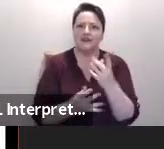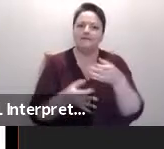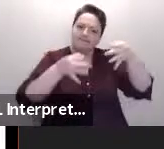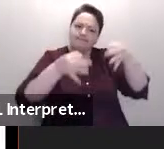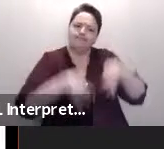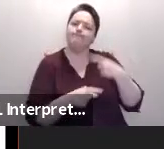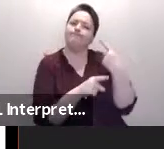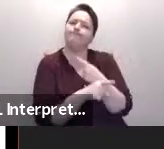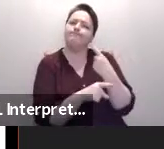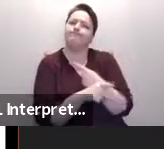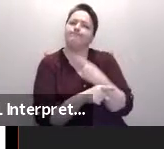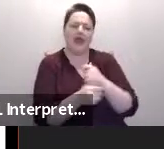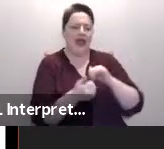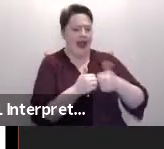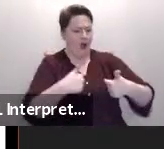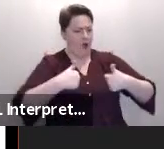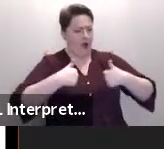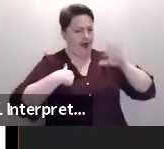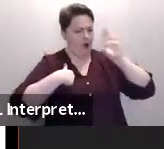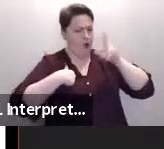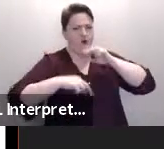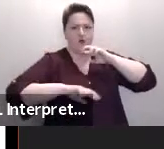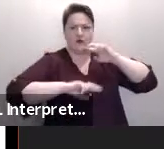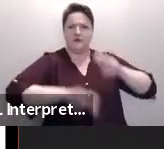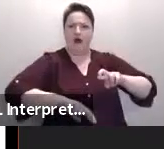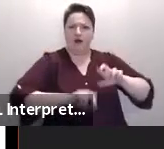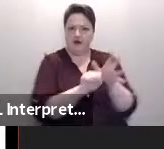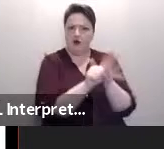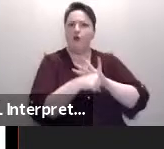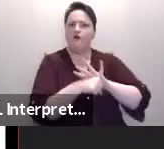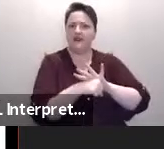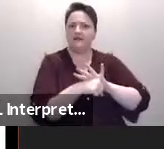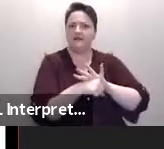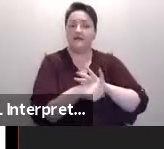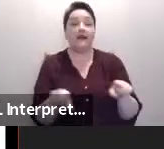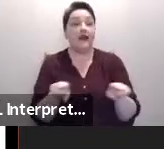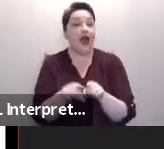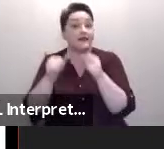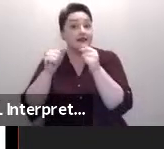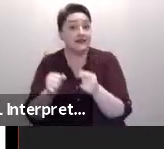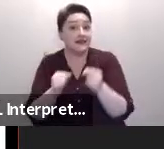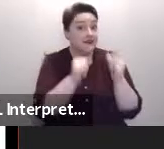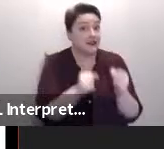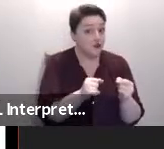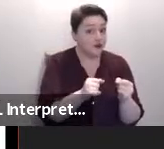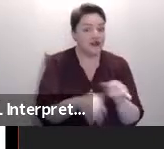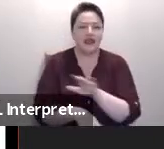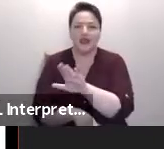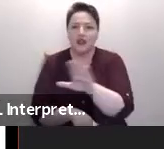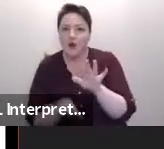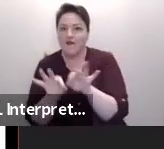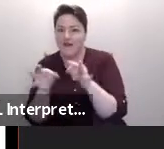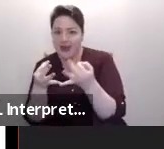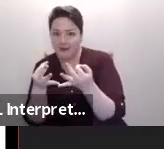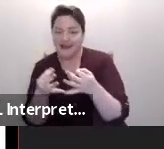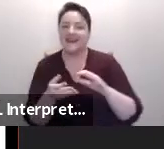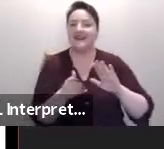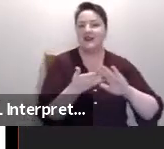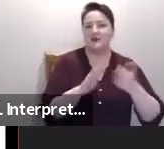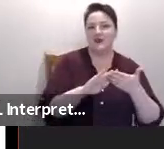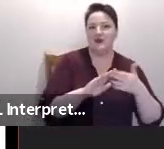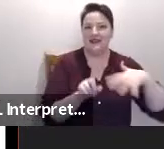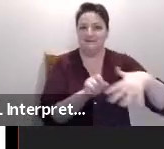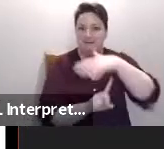to how you respond to COVID-19 as individuals in your familial or community